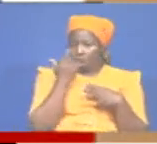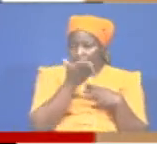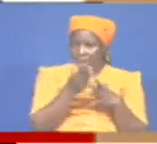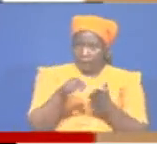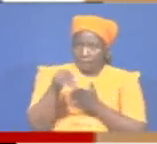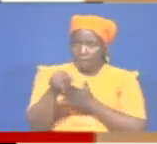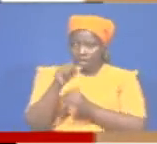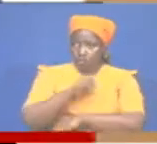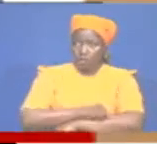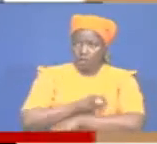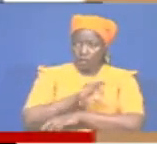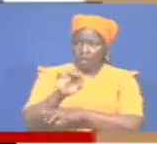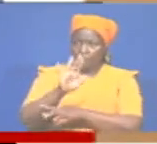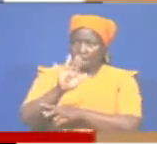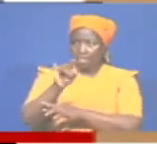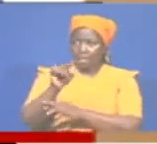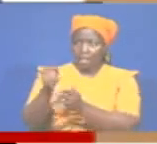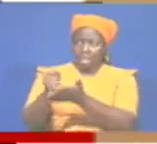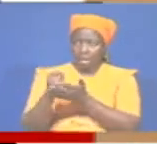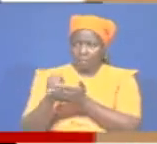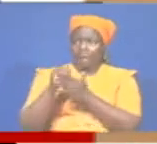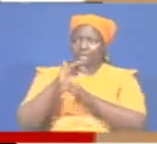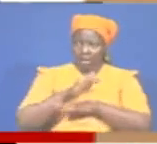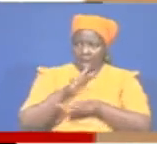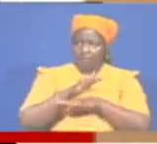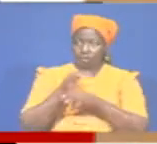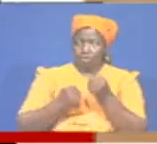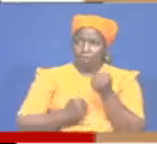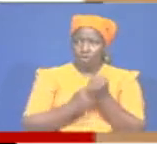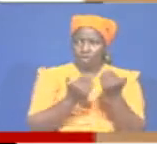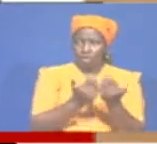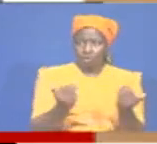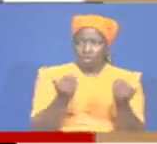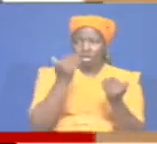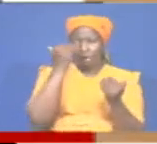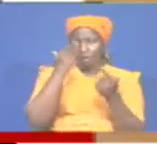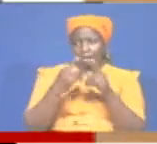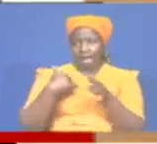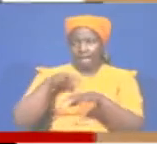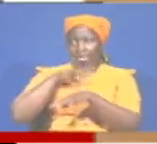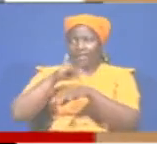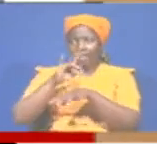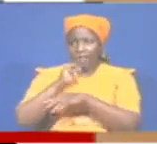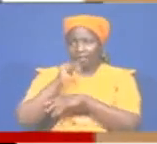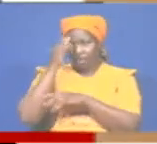helping me enough to support these children. Mm-hmm. Though we were affected because nobody is having money to pay school fee. Mm-hmm. So